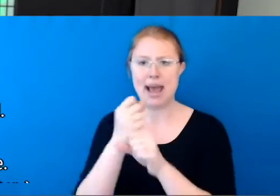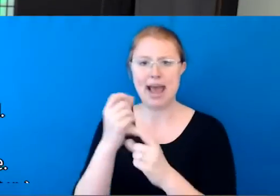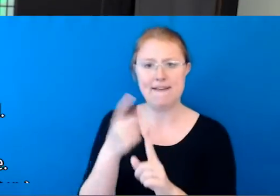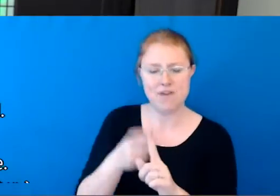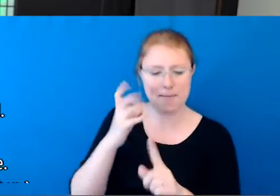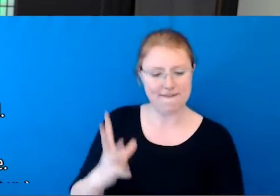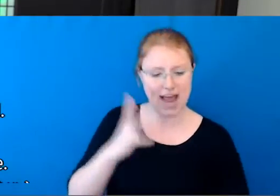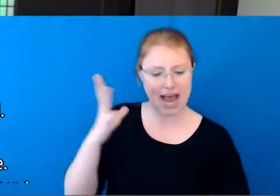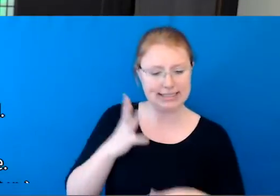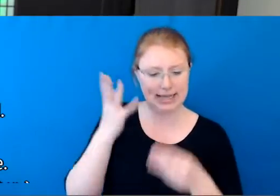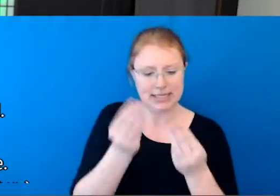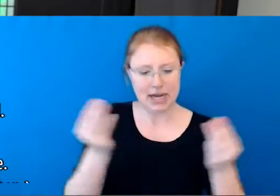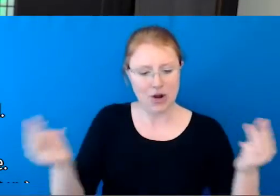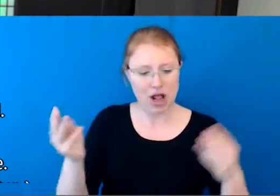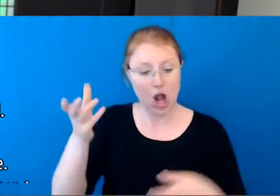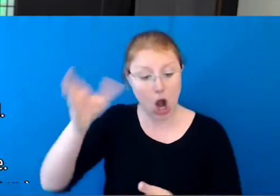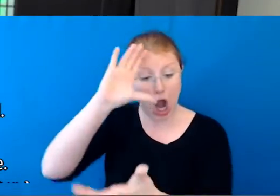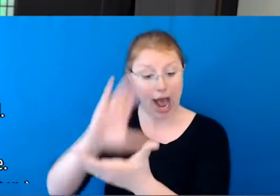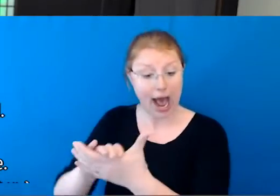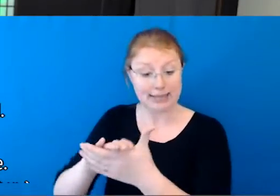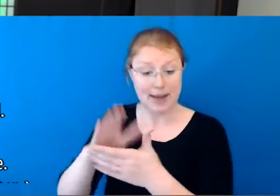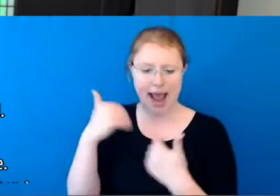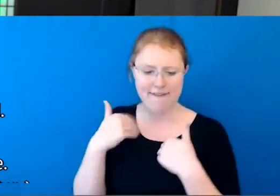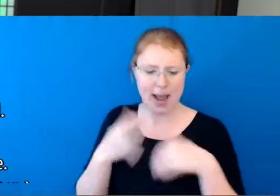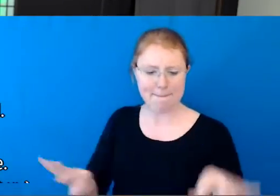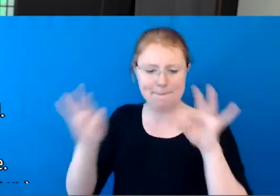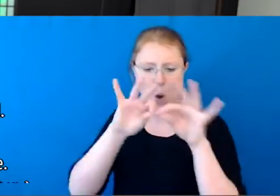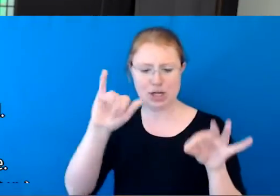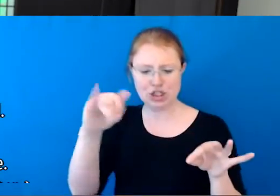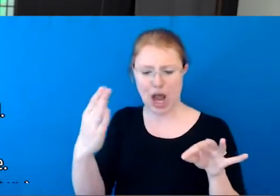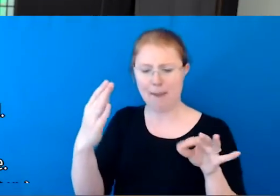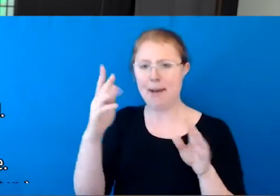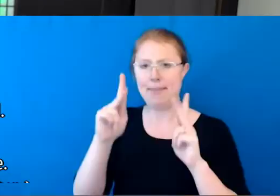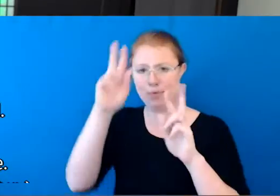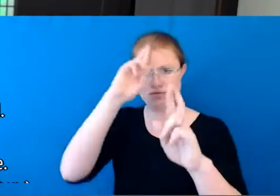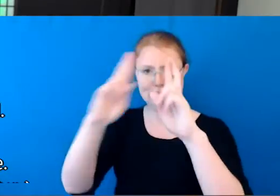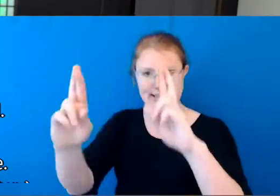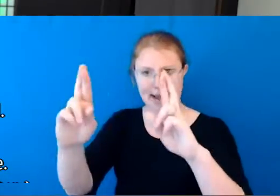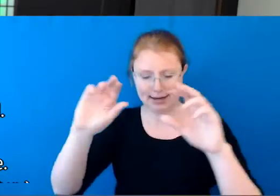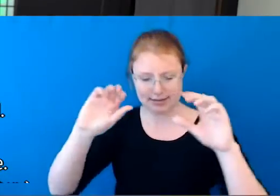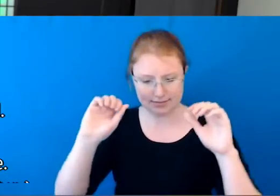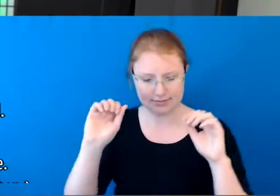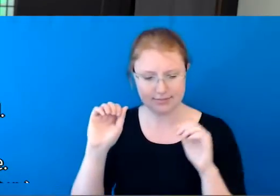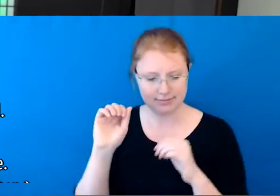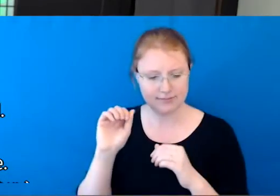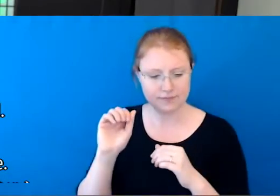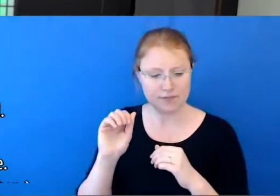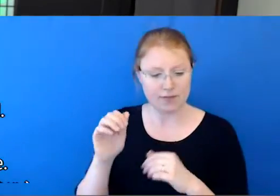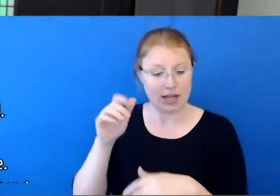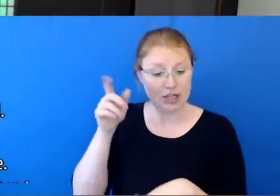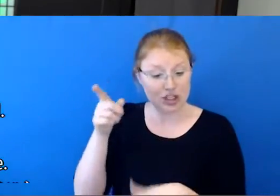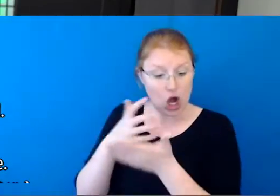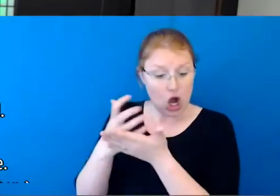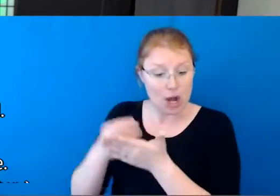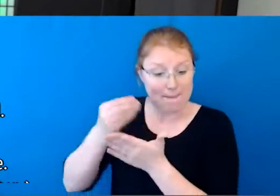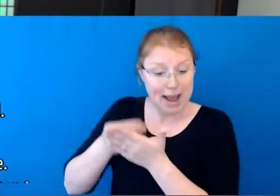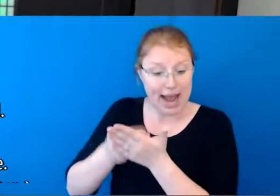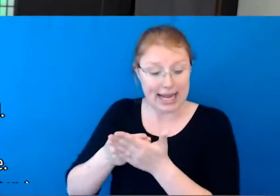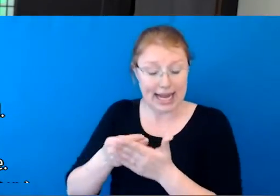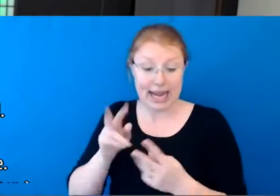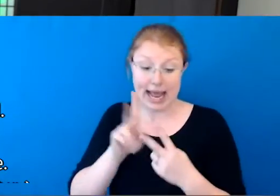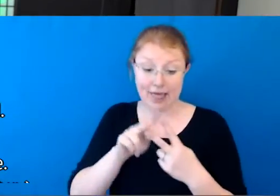sashes. She is clothed with strength and dignity, and she can laugh at the days to come. She speaks with